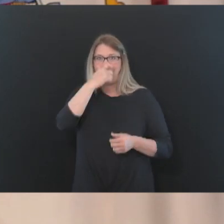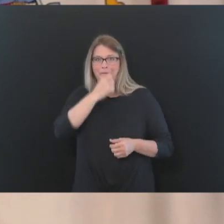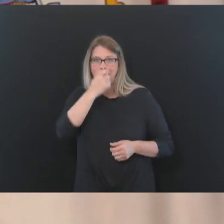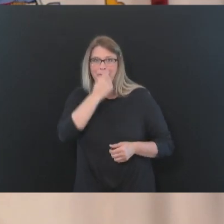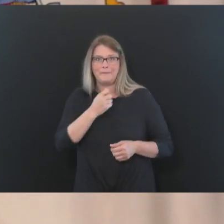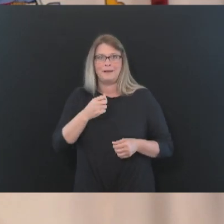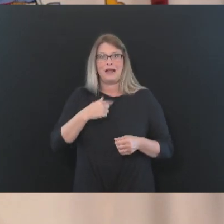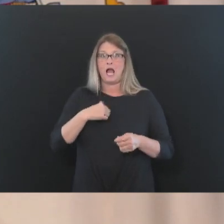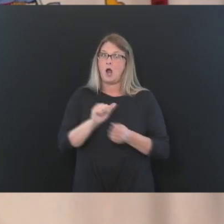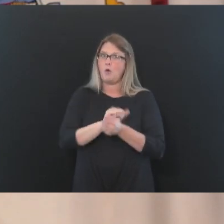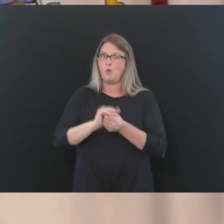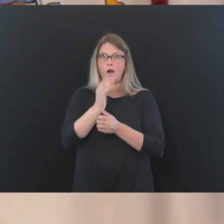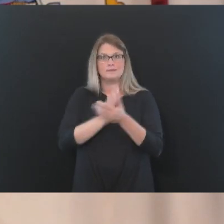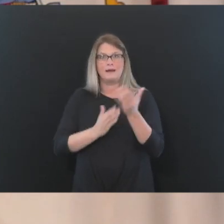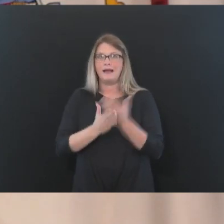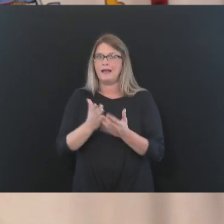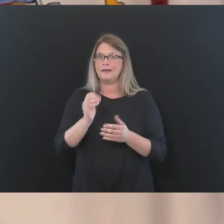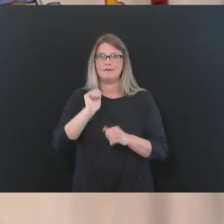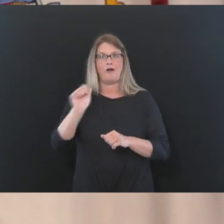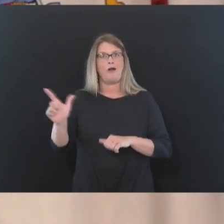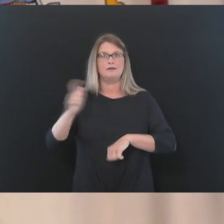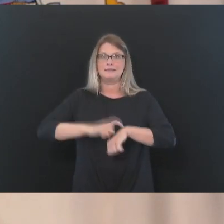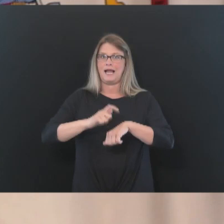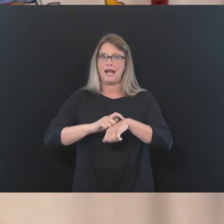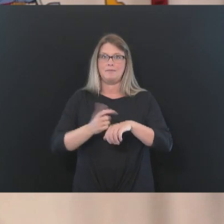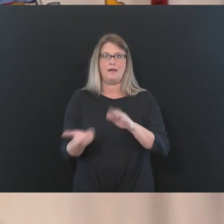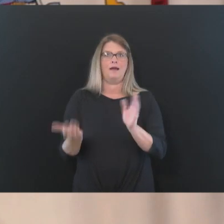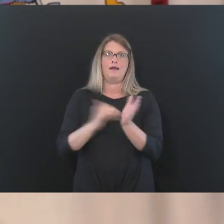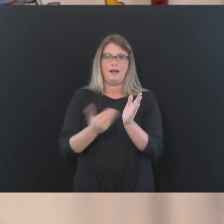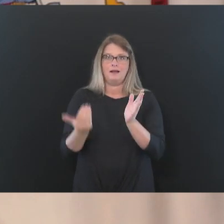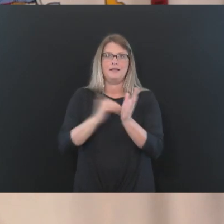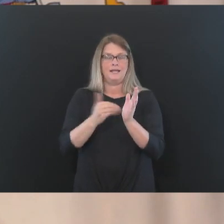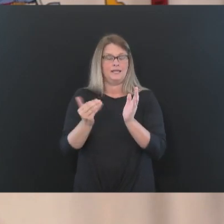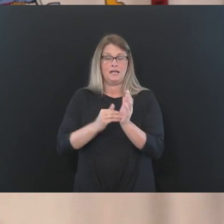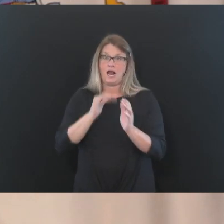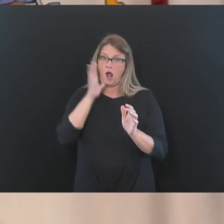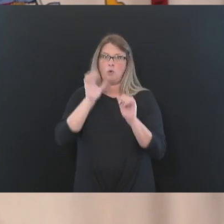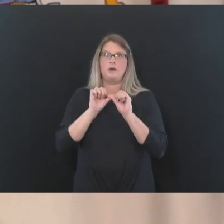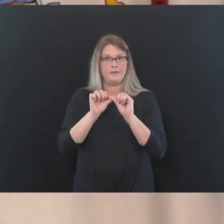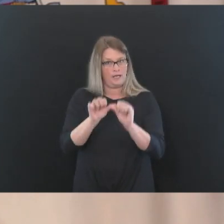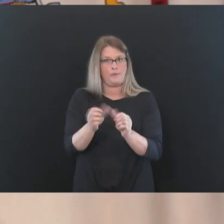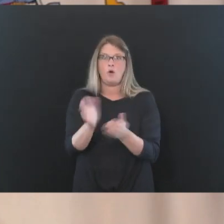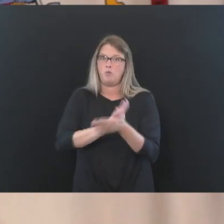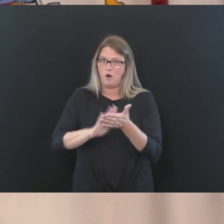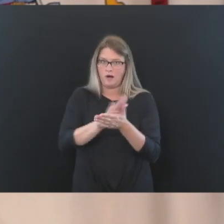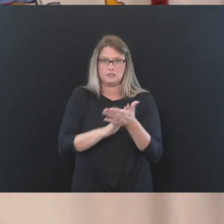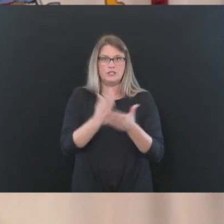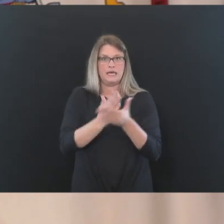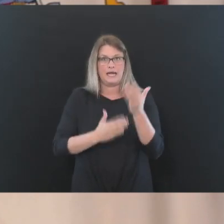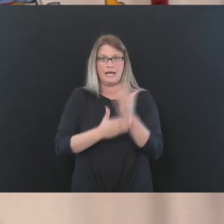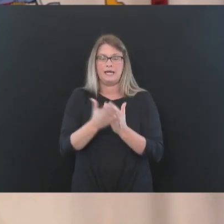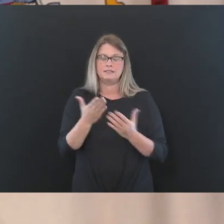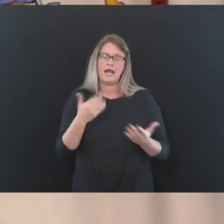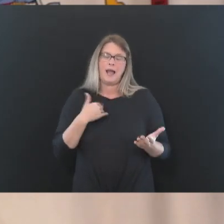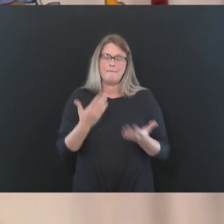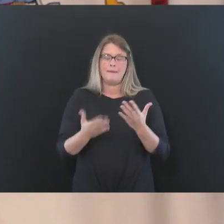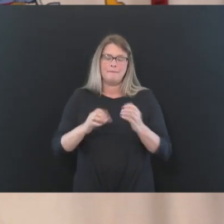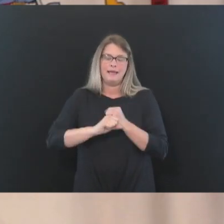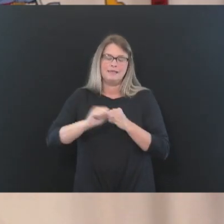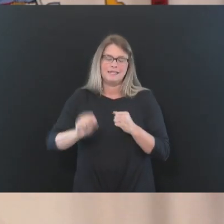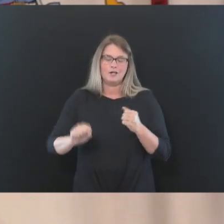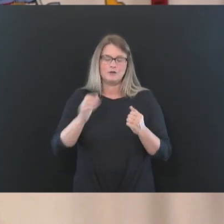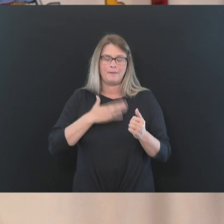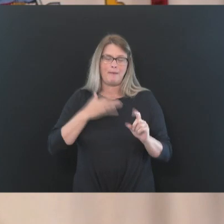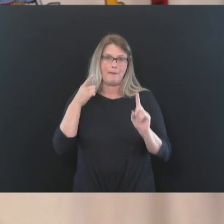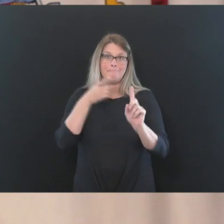I've washed my hands 18,000 times today, and I'm going to keep on doing exactly that, and I'm only exaggerating to make the point.